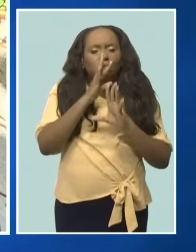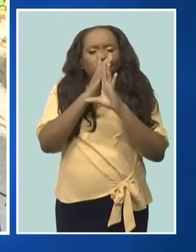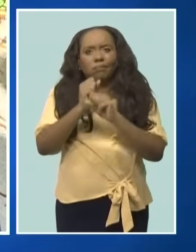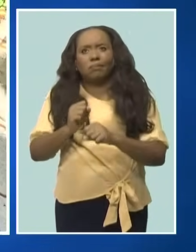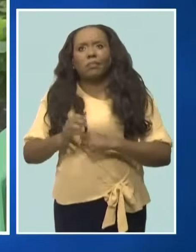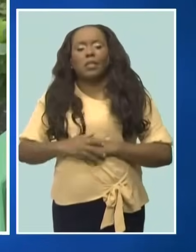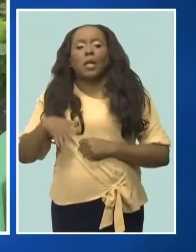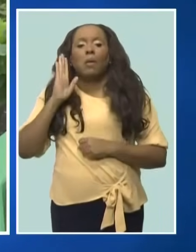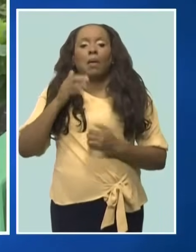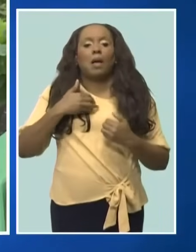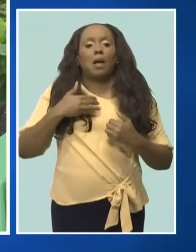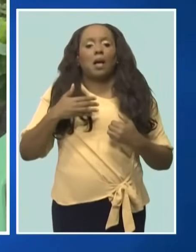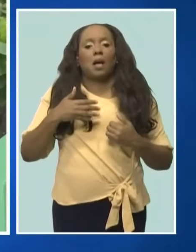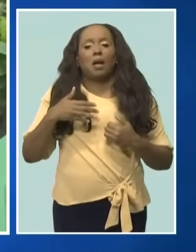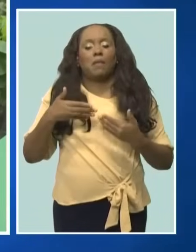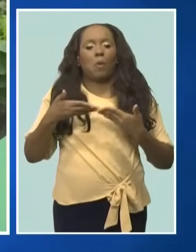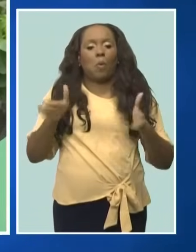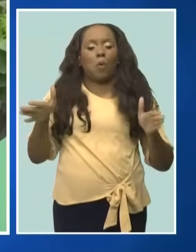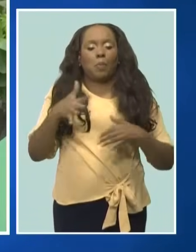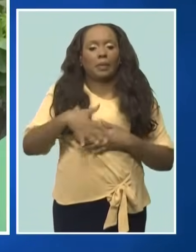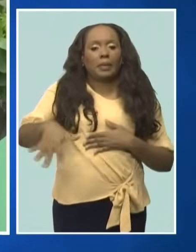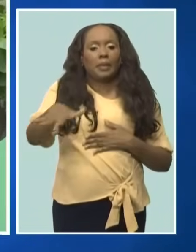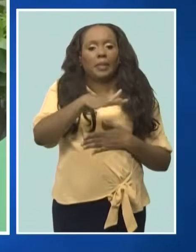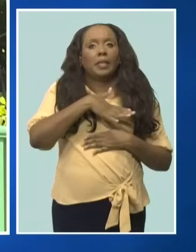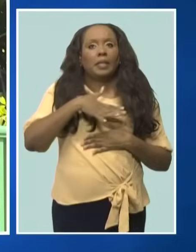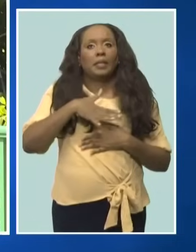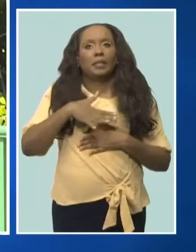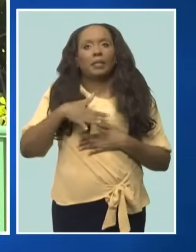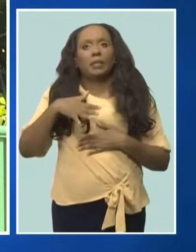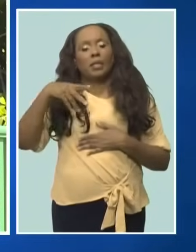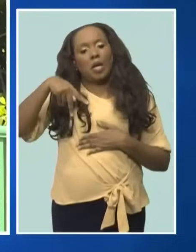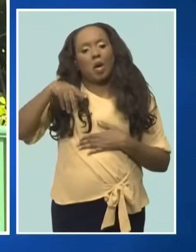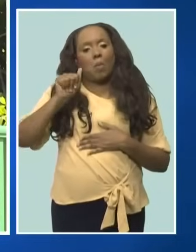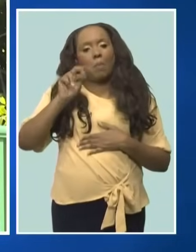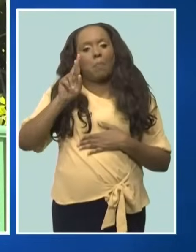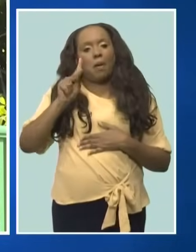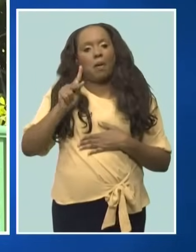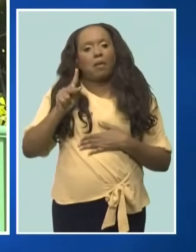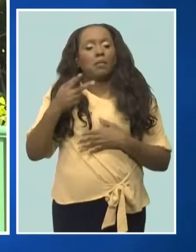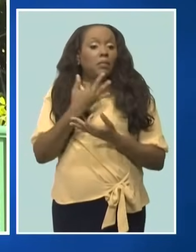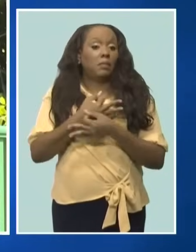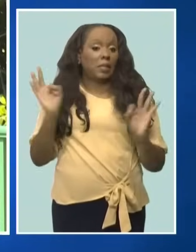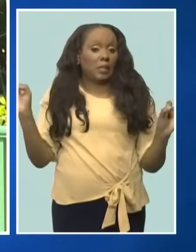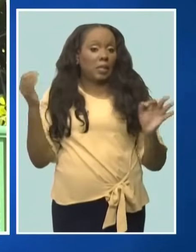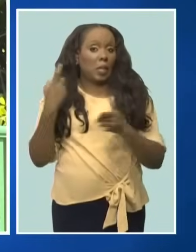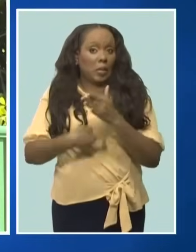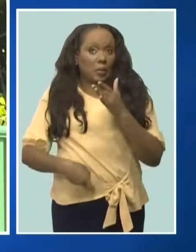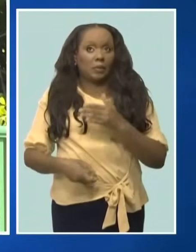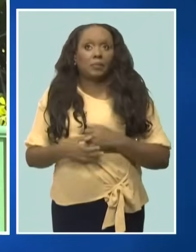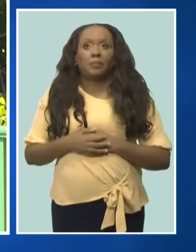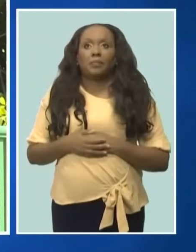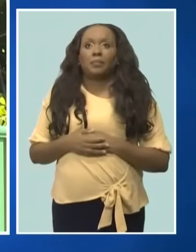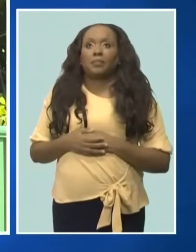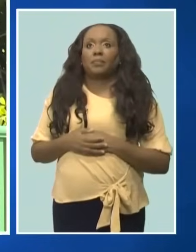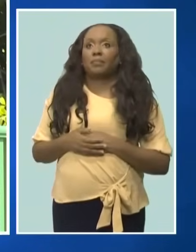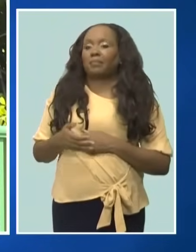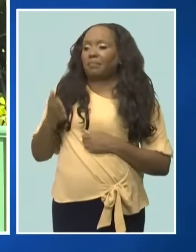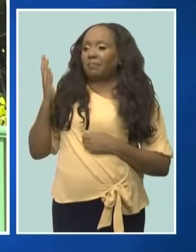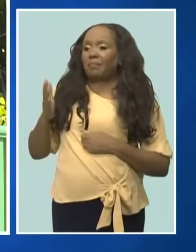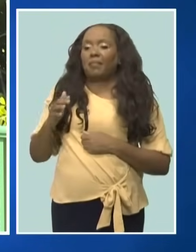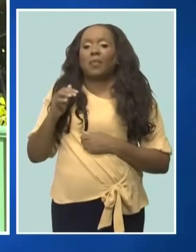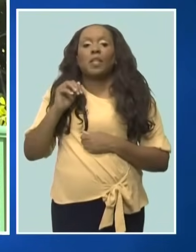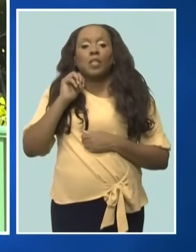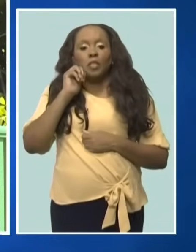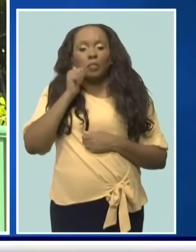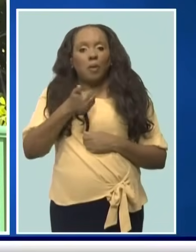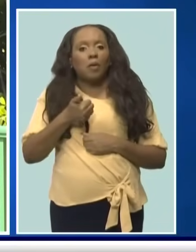park will be available to all free of charge. Fittingly, Tomorrow is World Migratory Bird Day,